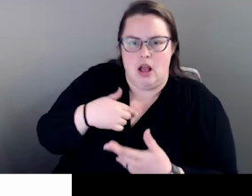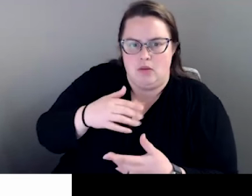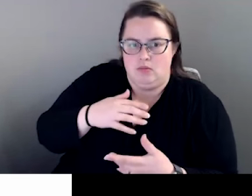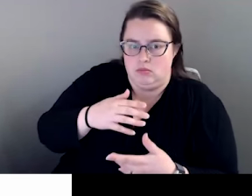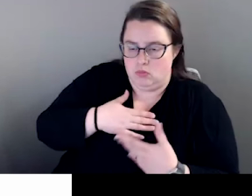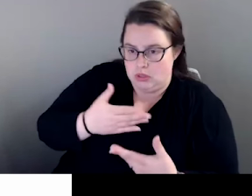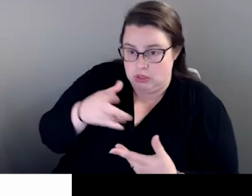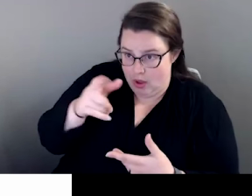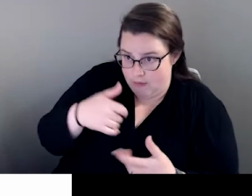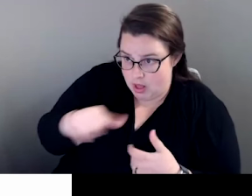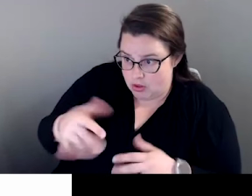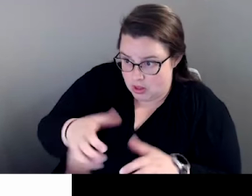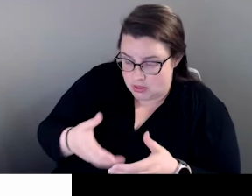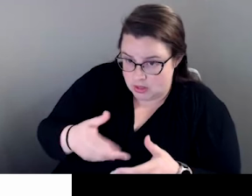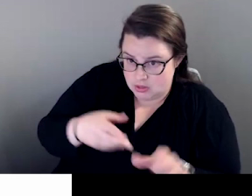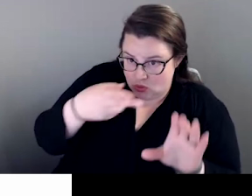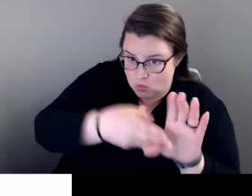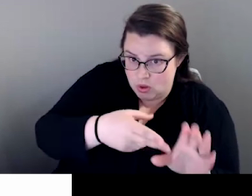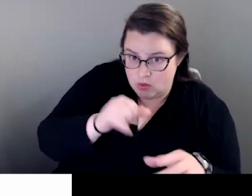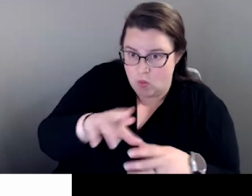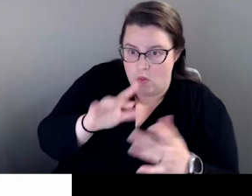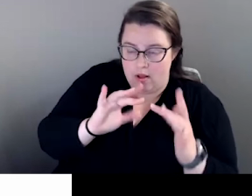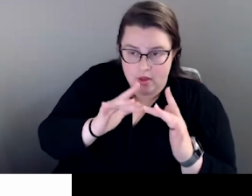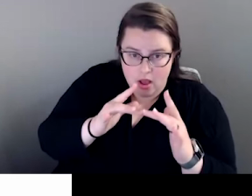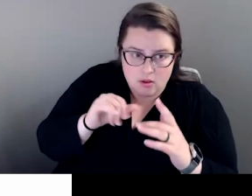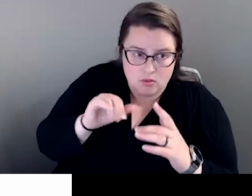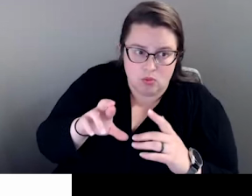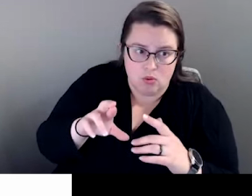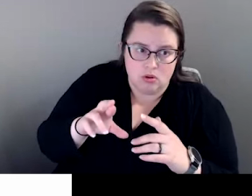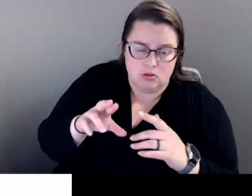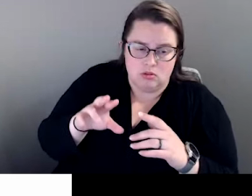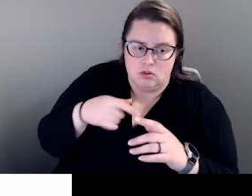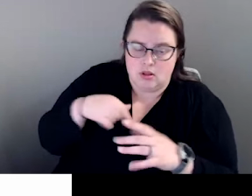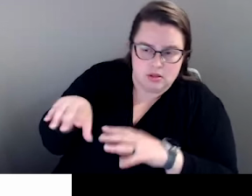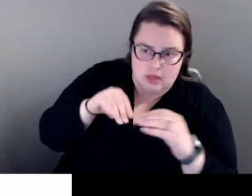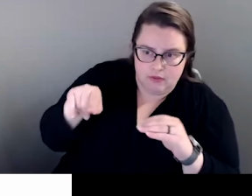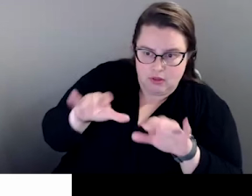class like I could go to, or like, can we do this like online or whatever it may be?